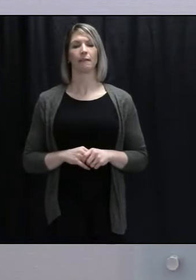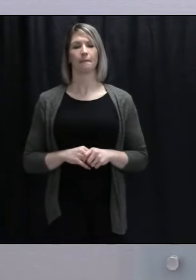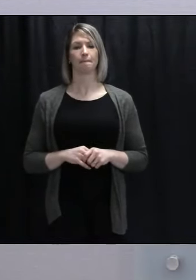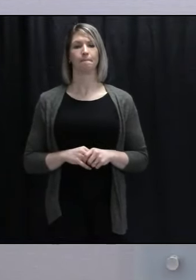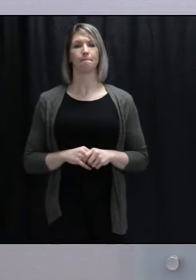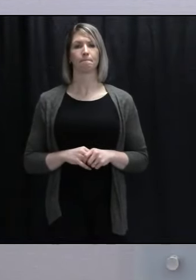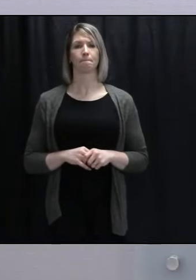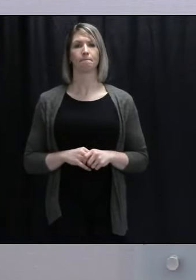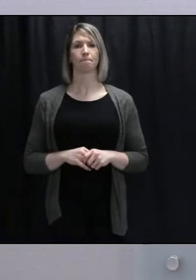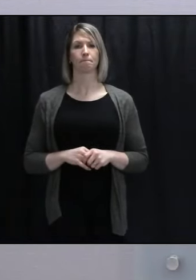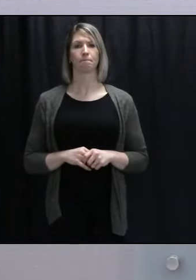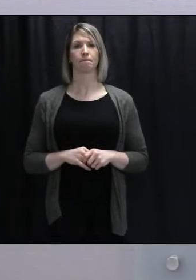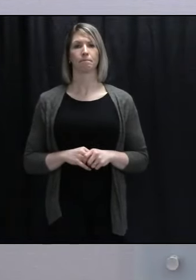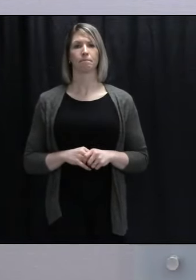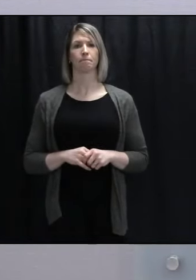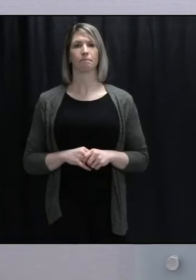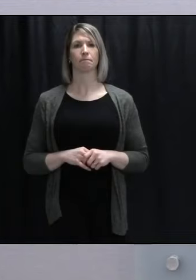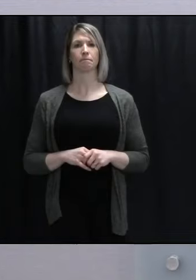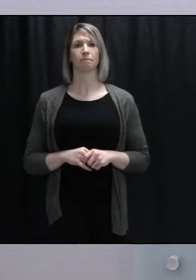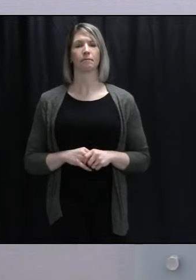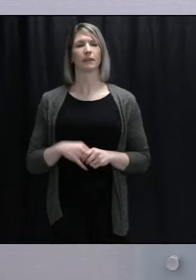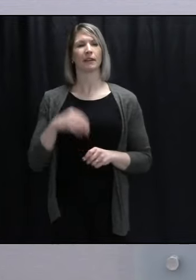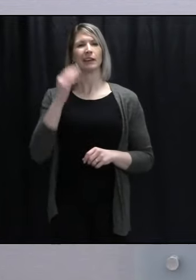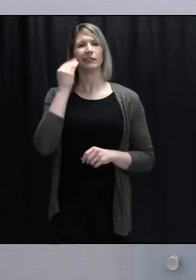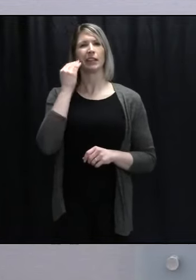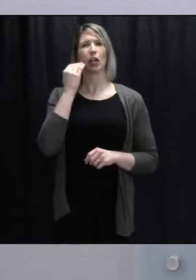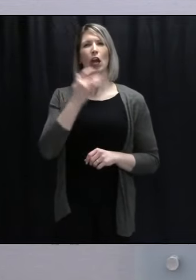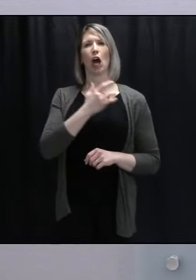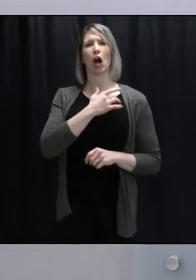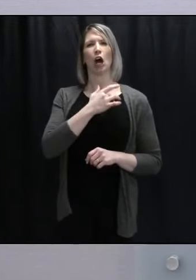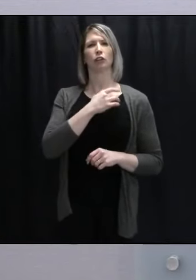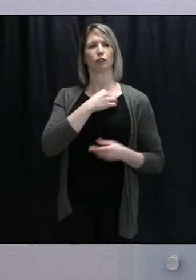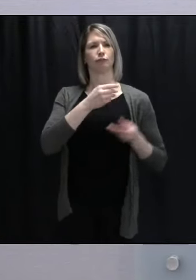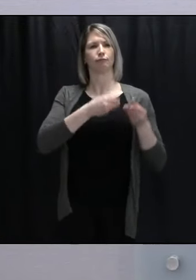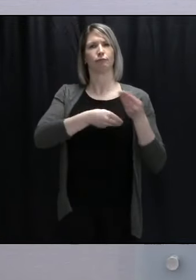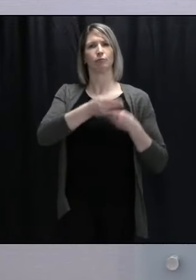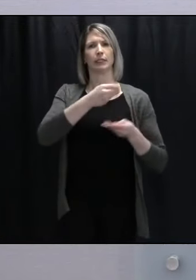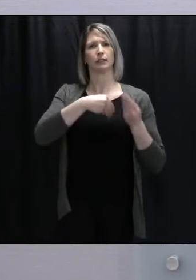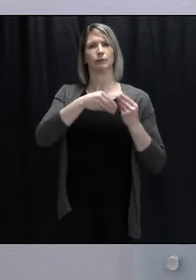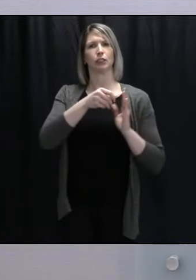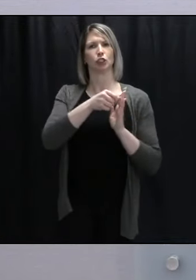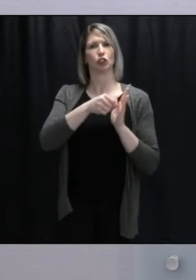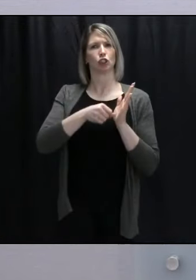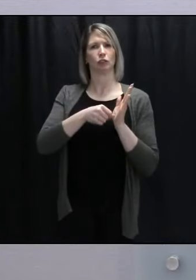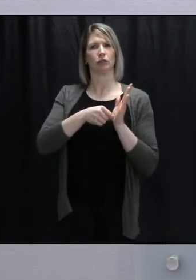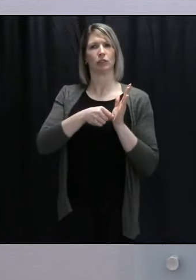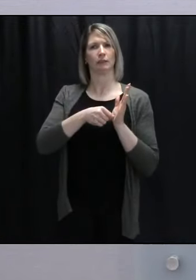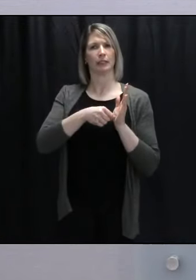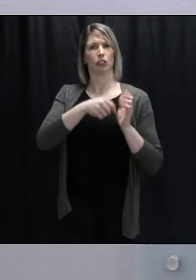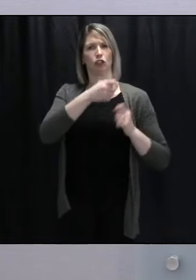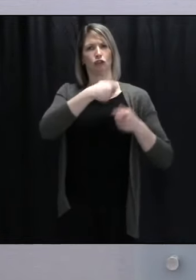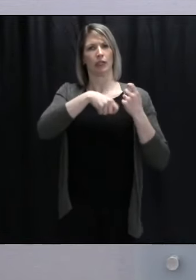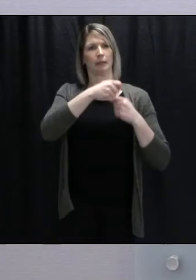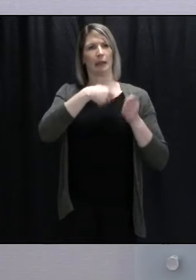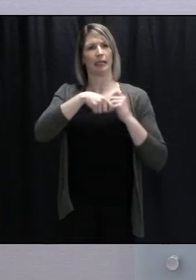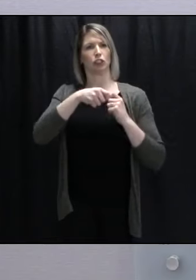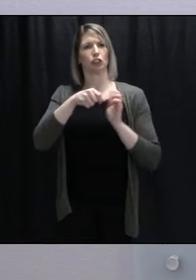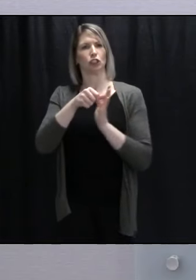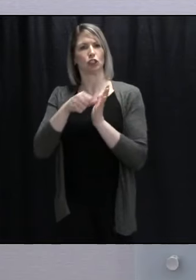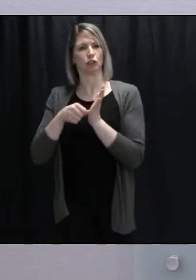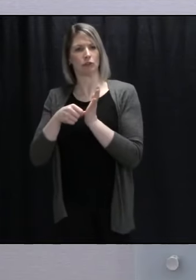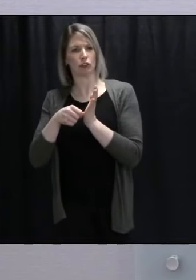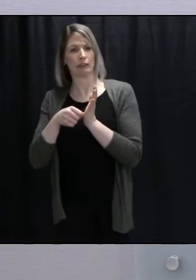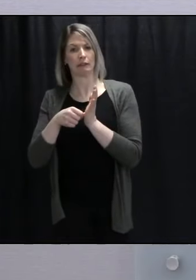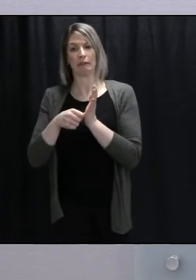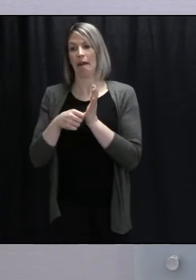There's been some word that transplant surgeries have been scaled back in Toronto and I believe Halifax as well, which is where the transplants